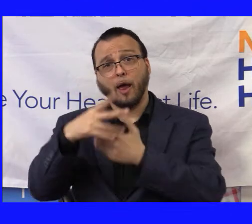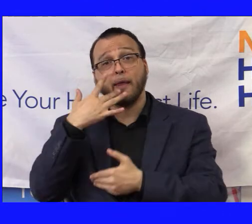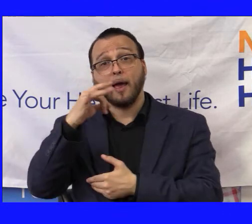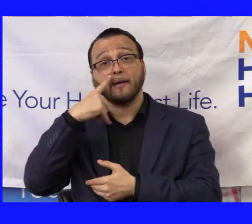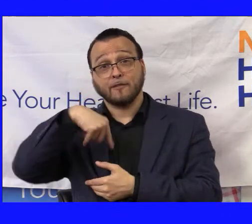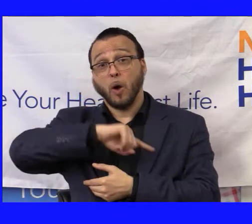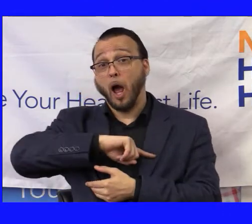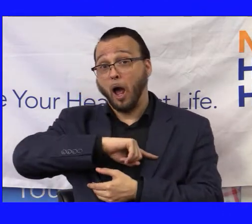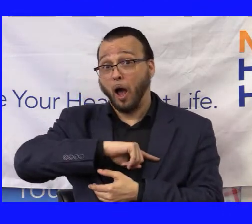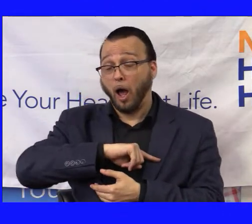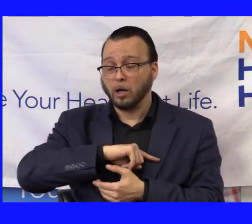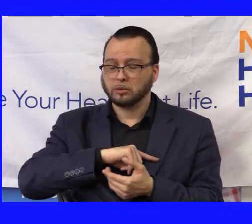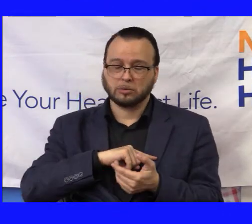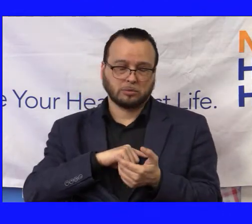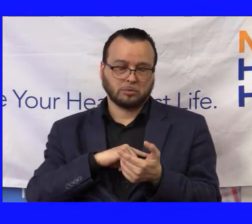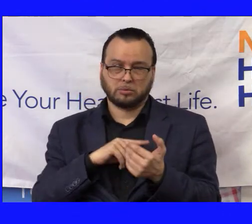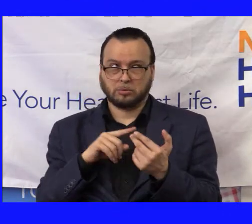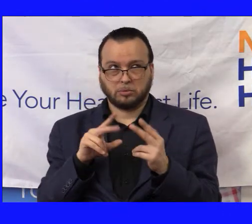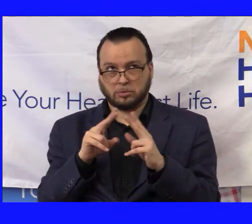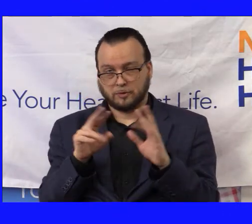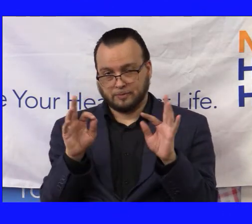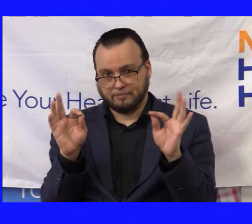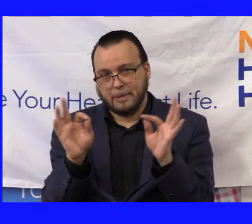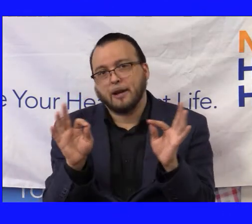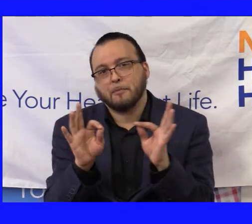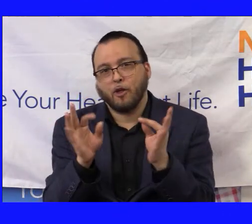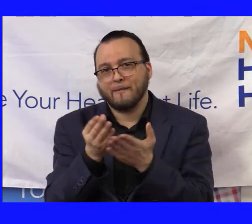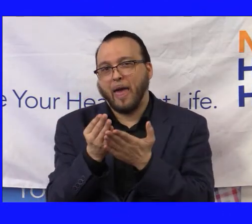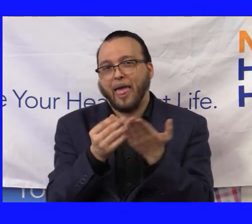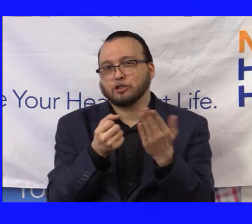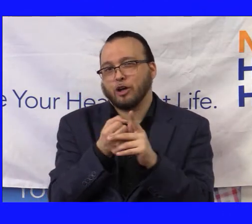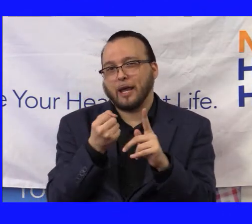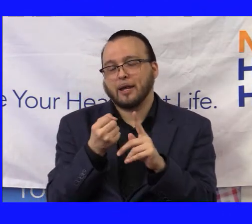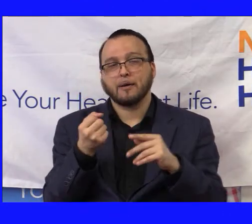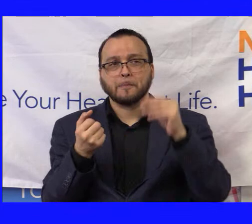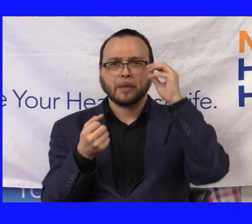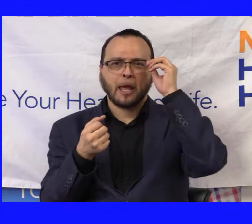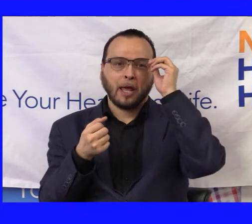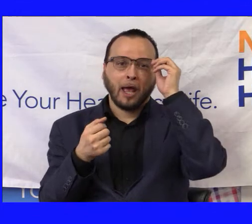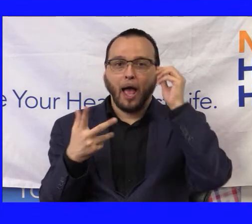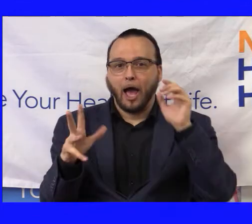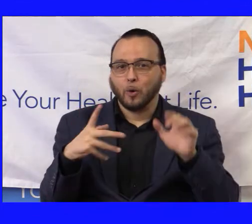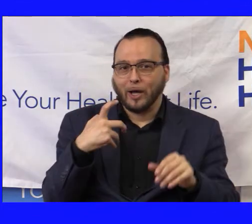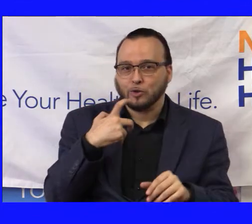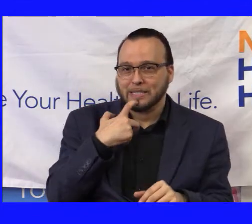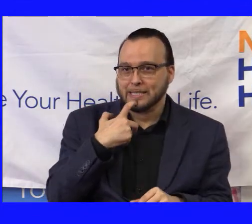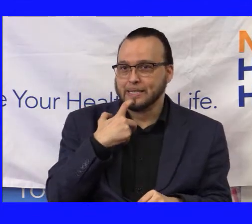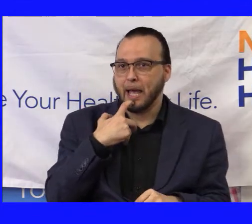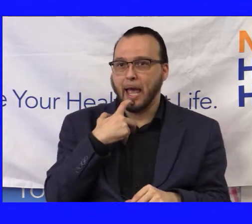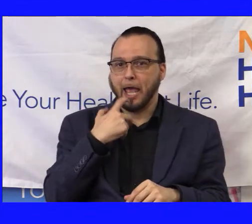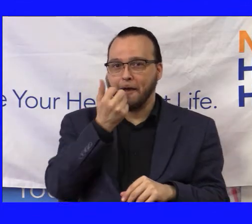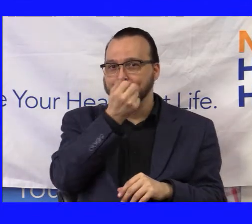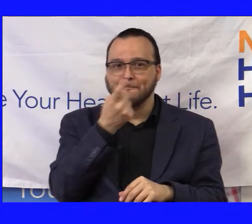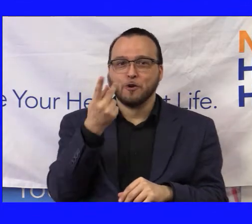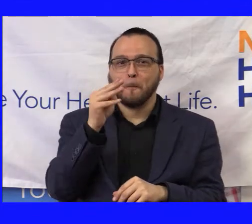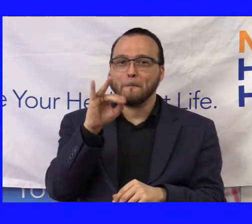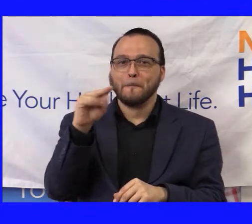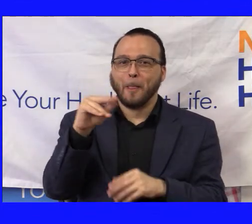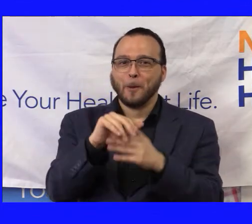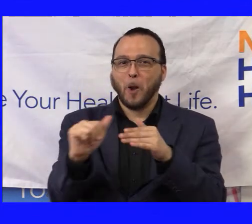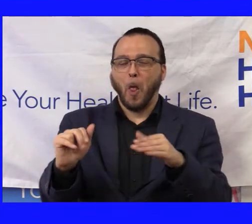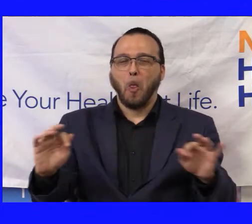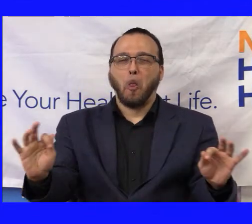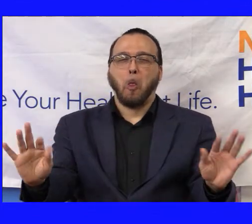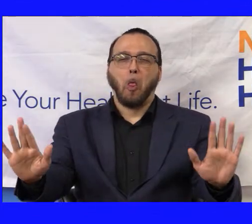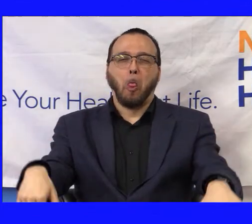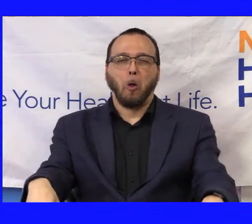of relatively minimal financial hit. I don't want to ever suggest that a few $1 million isn't important,